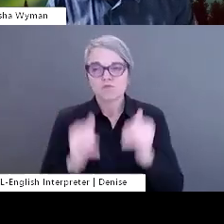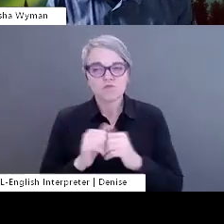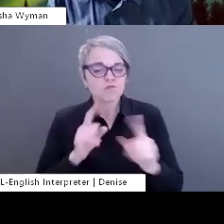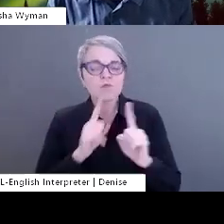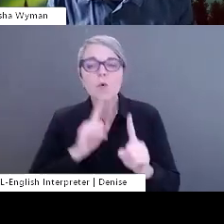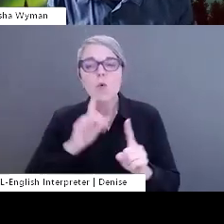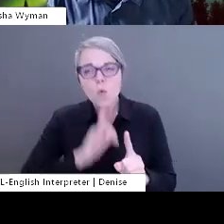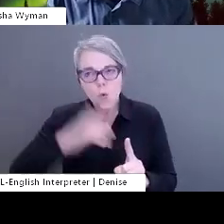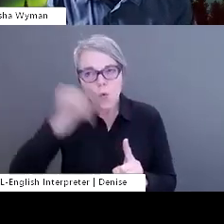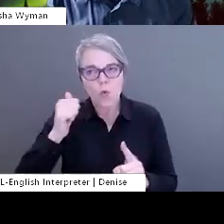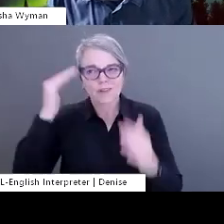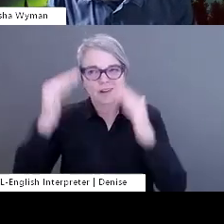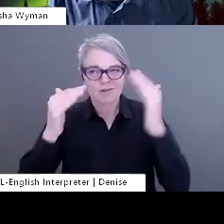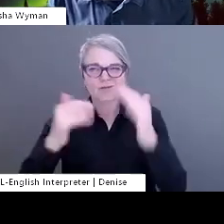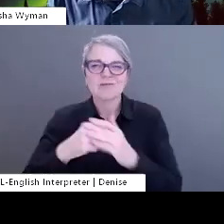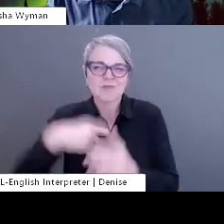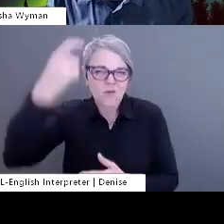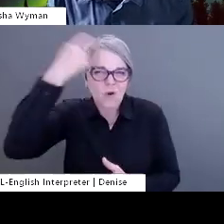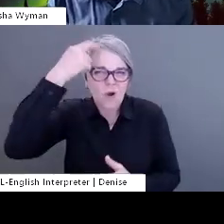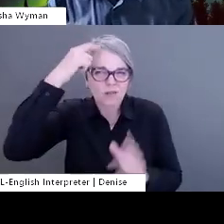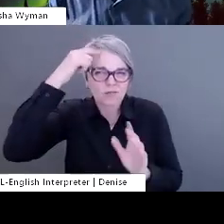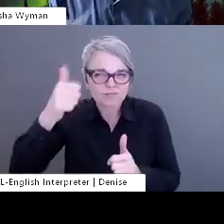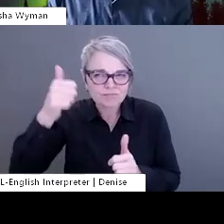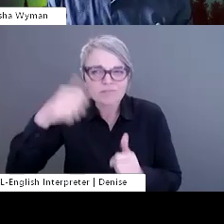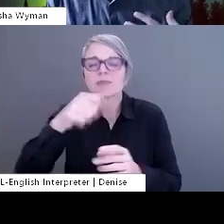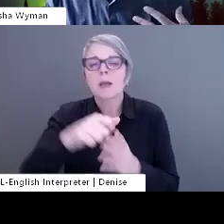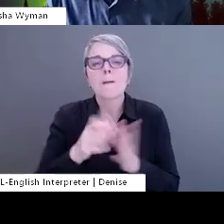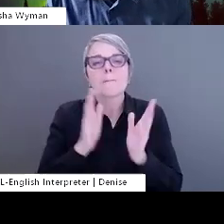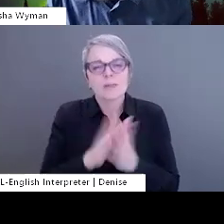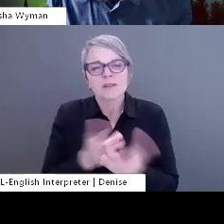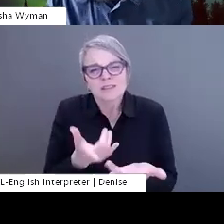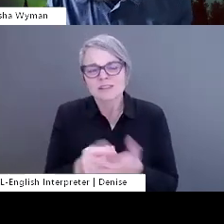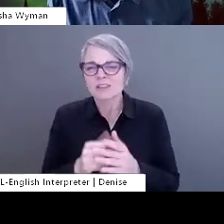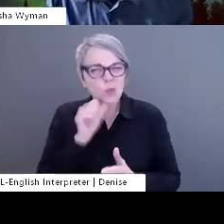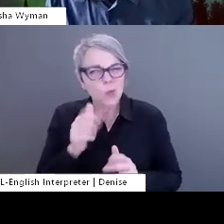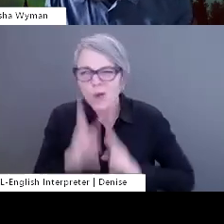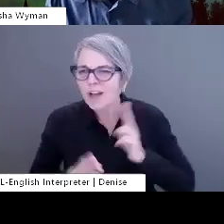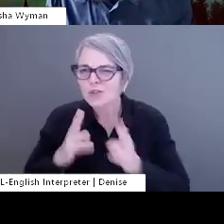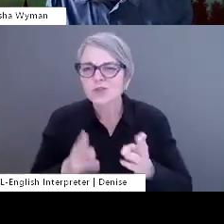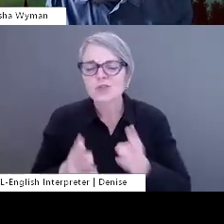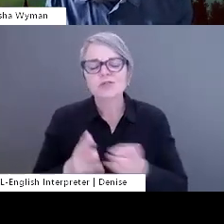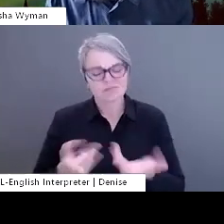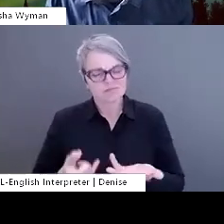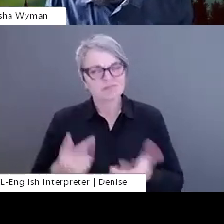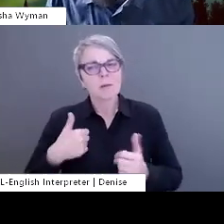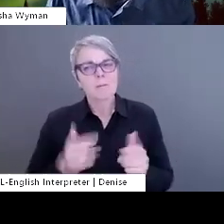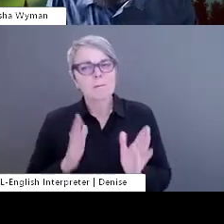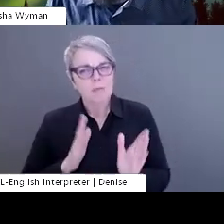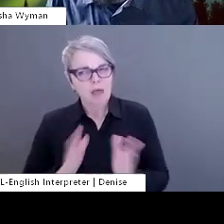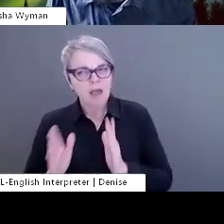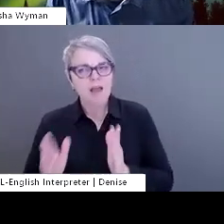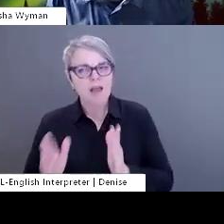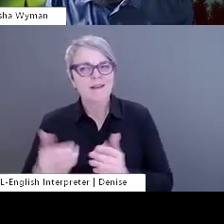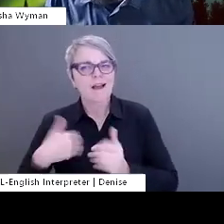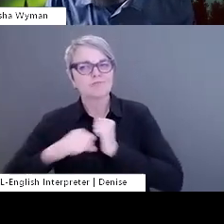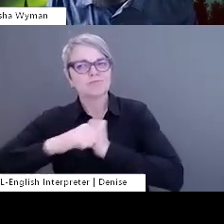impairments, plan for more time. Don't try and rush it, okay? There's a likelihood that there will be times where they might get off